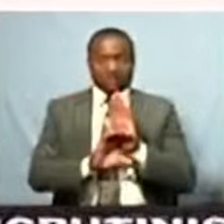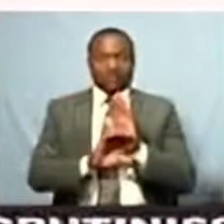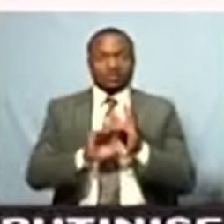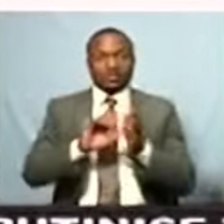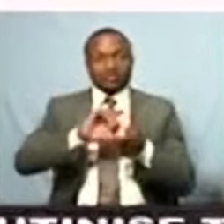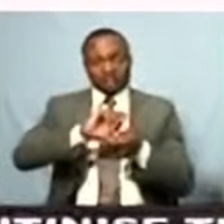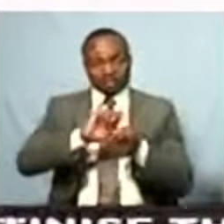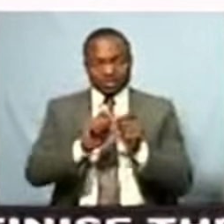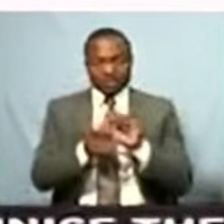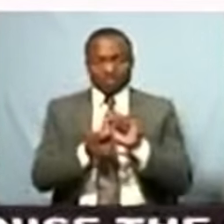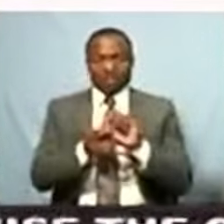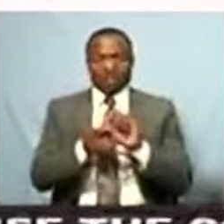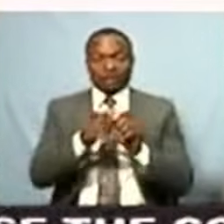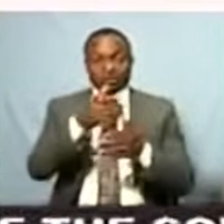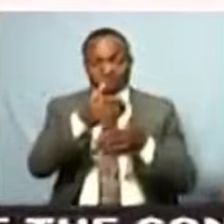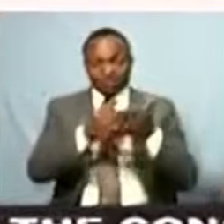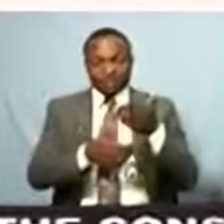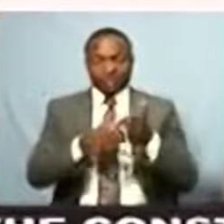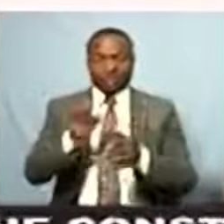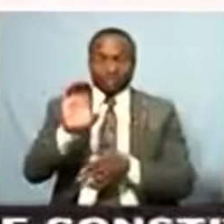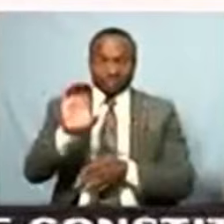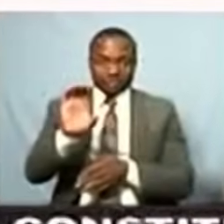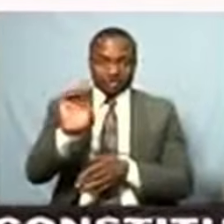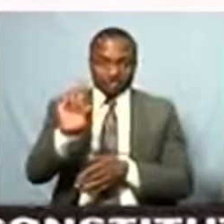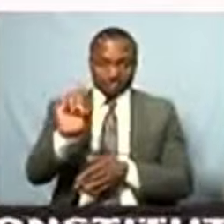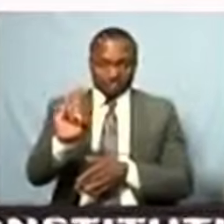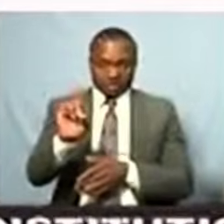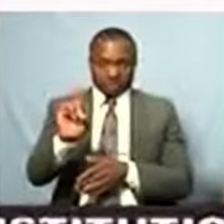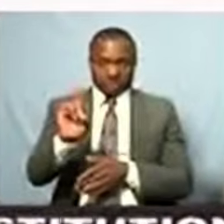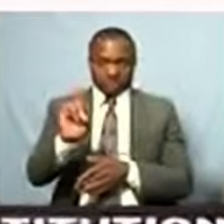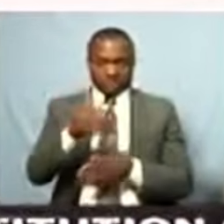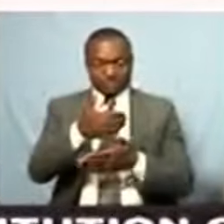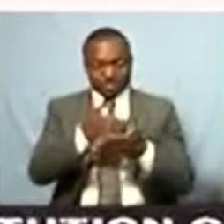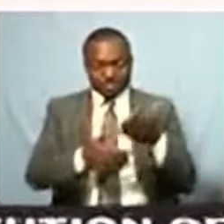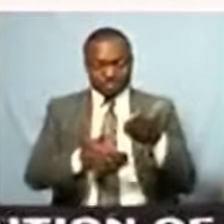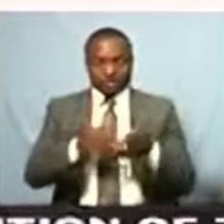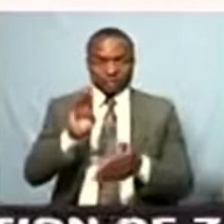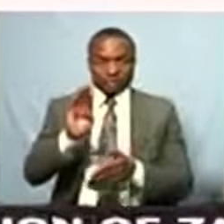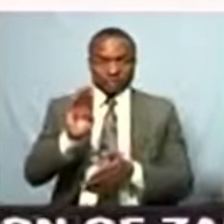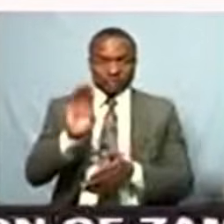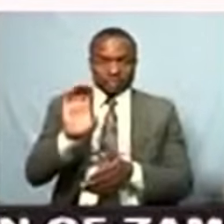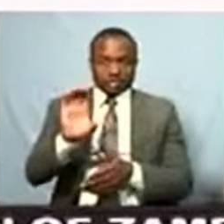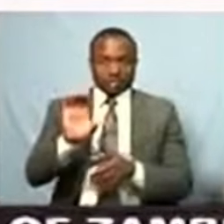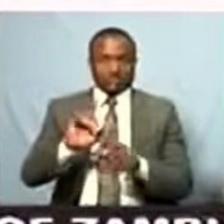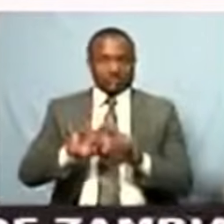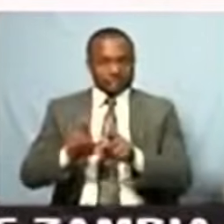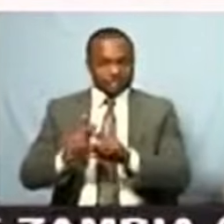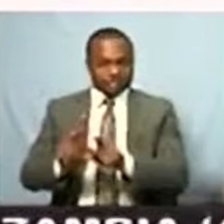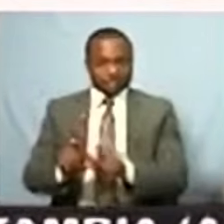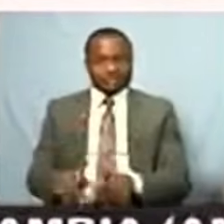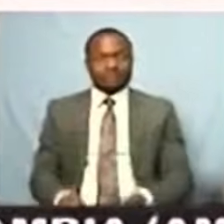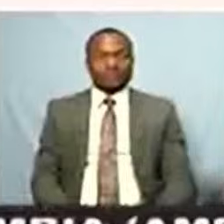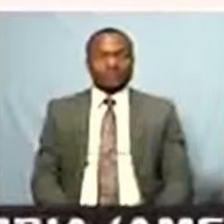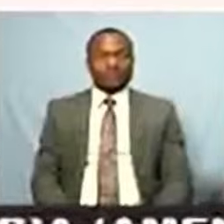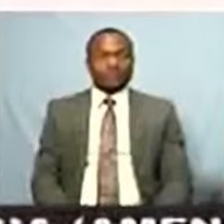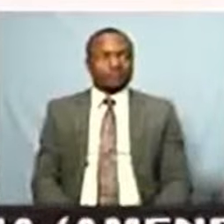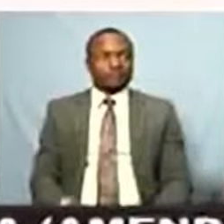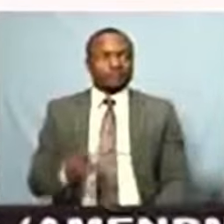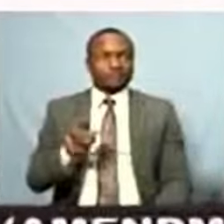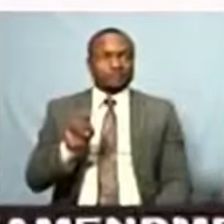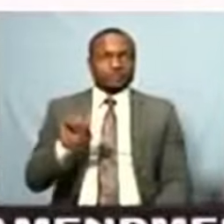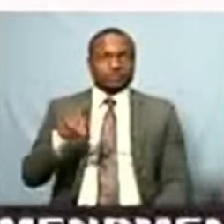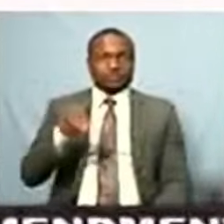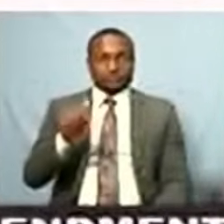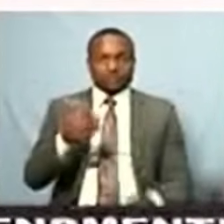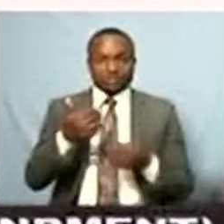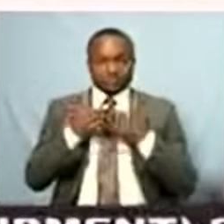paragraphs C and D as paragraphs B and C respectively. NIPA again is